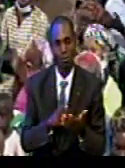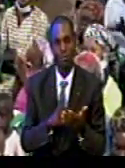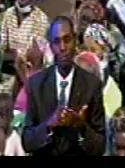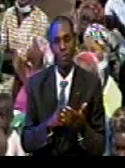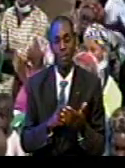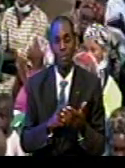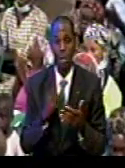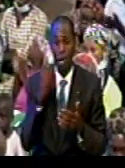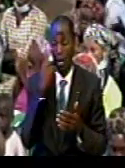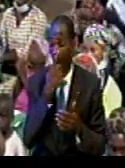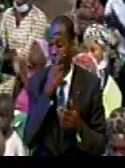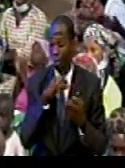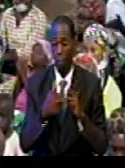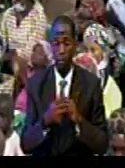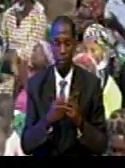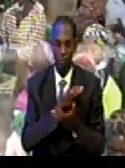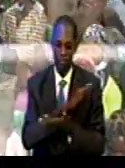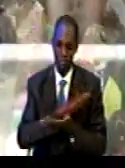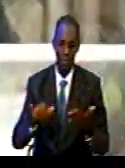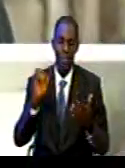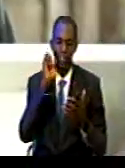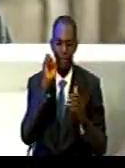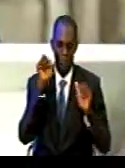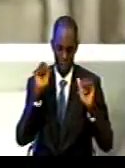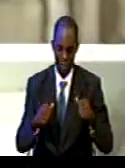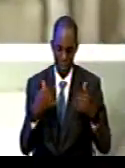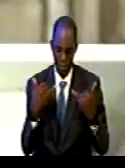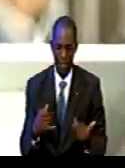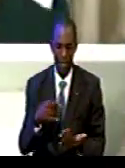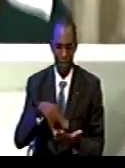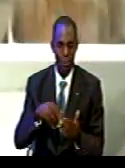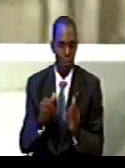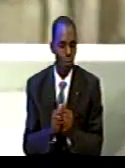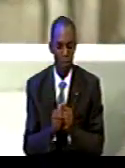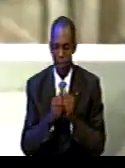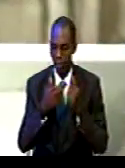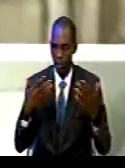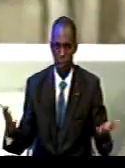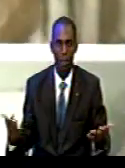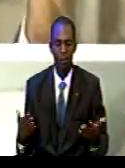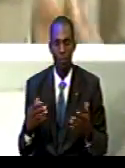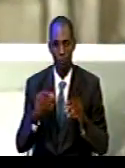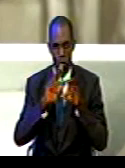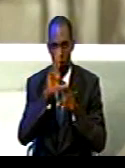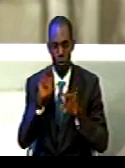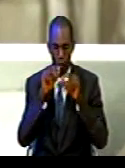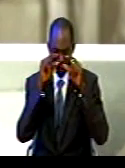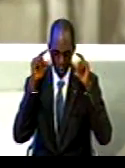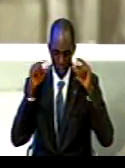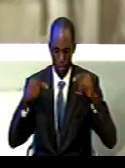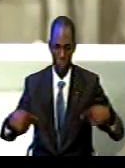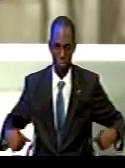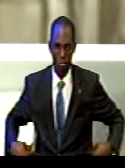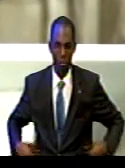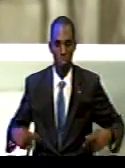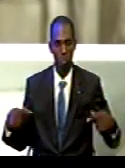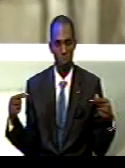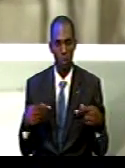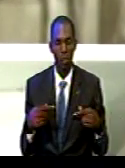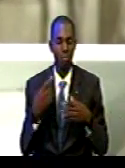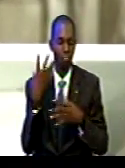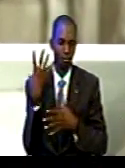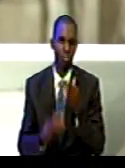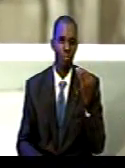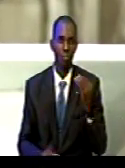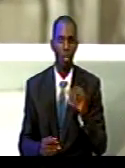That is double portion. Eye problem cleared, and he could now read without eye glasses.